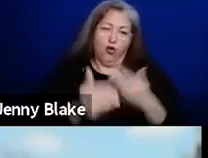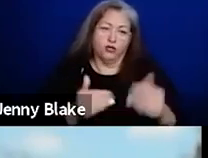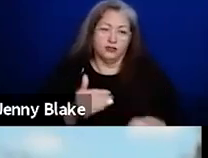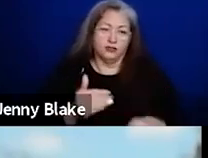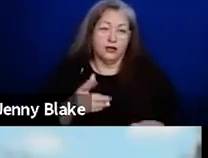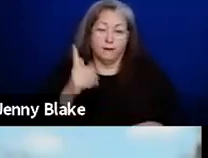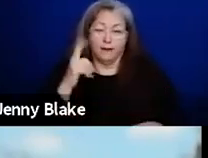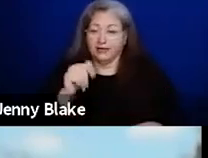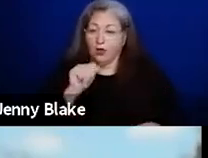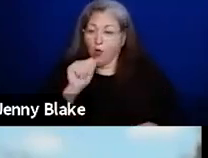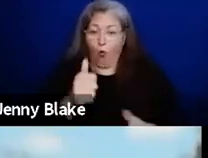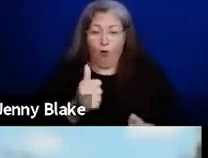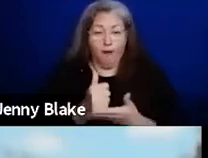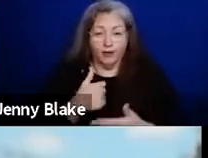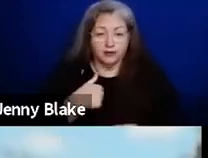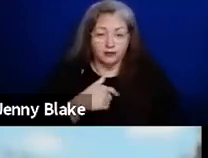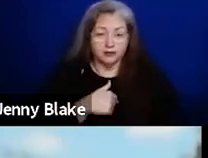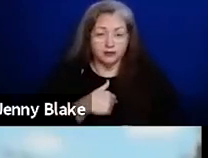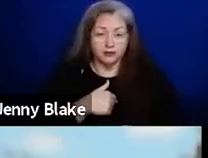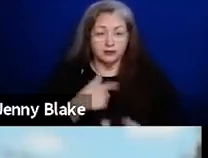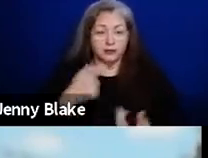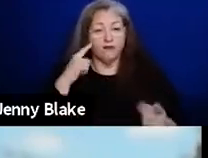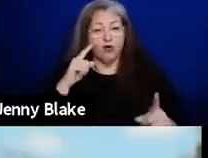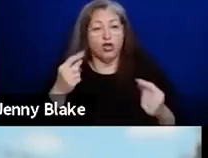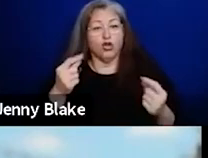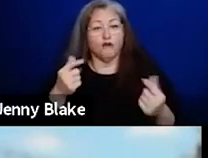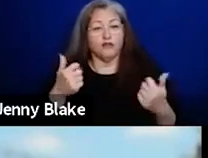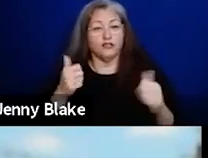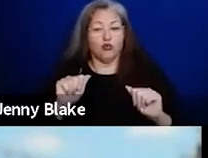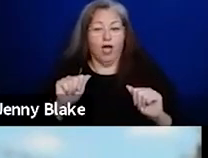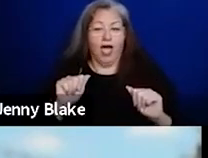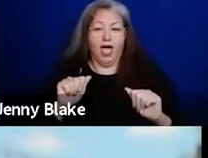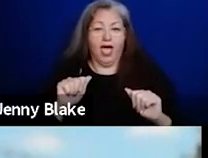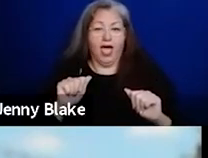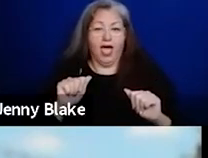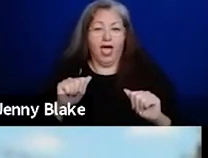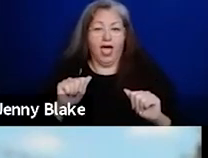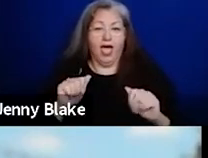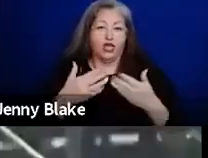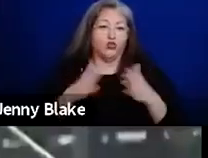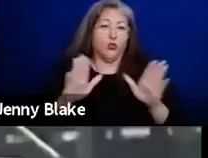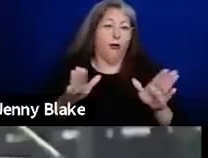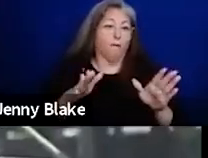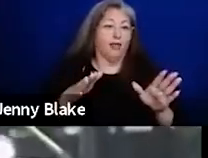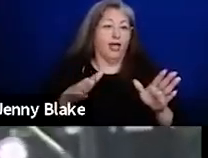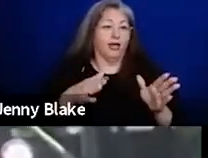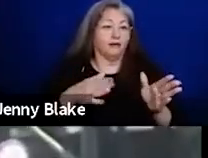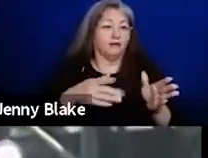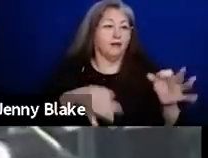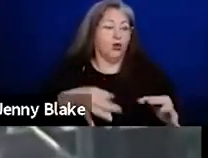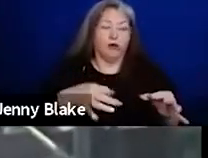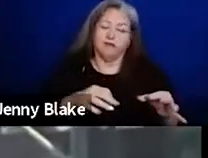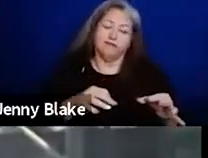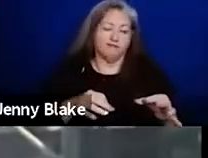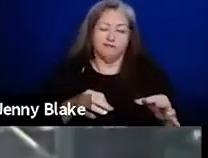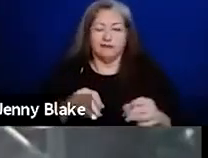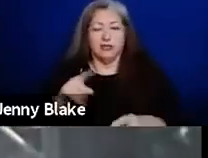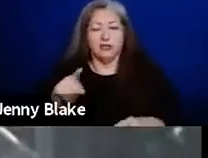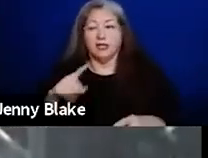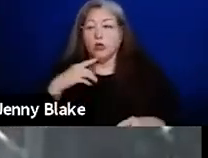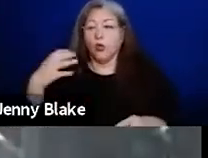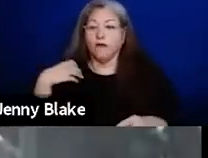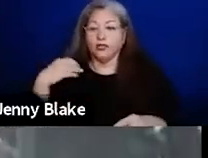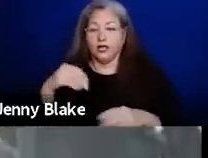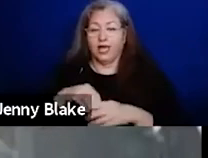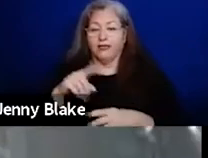to help us to try that case in the public domain. Officials at the Somkele